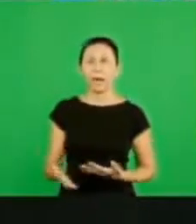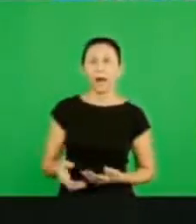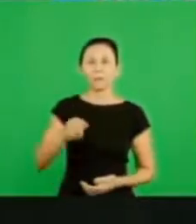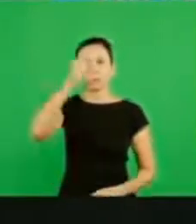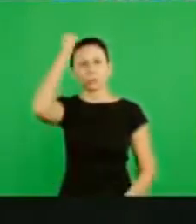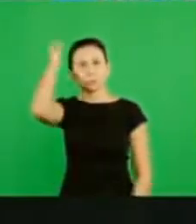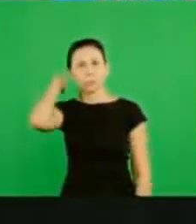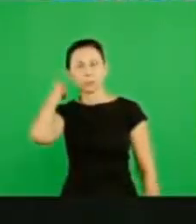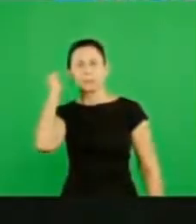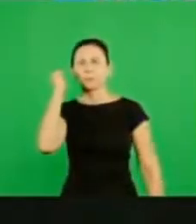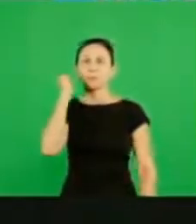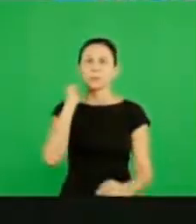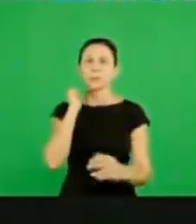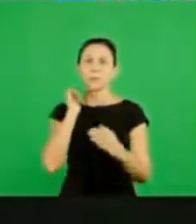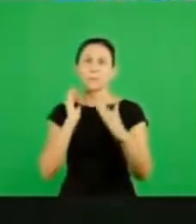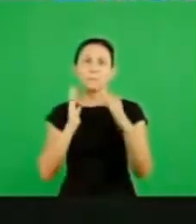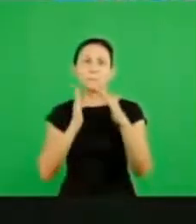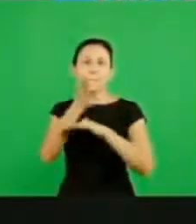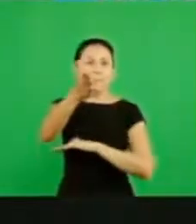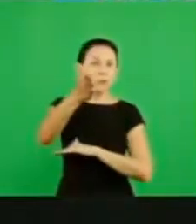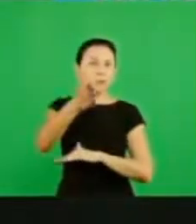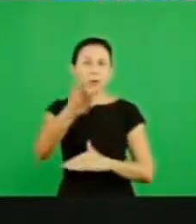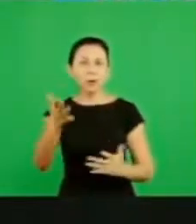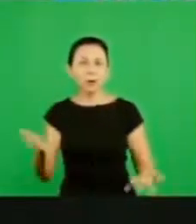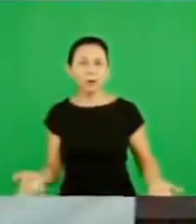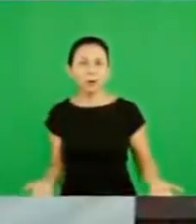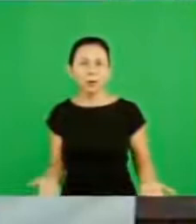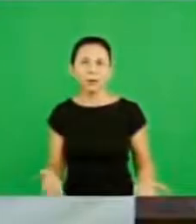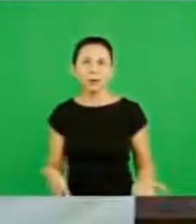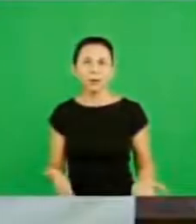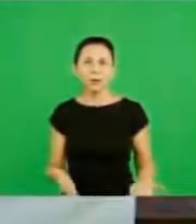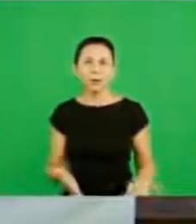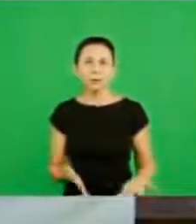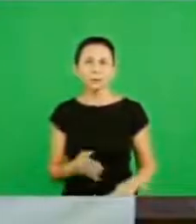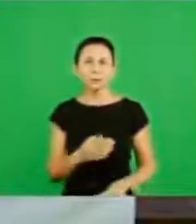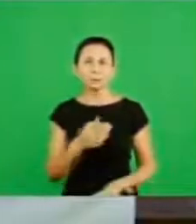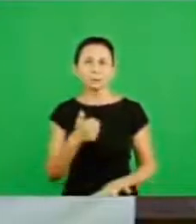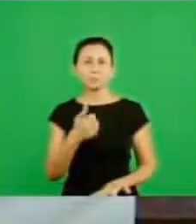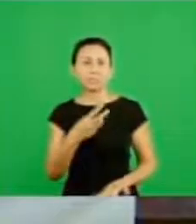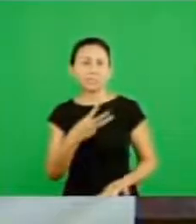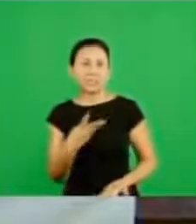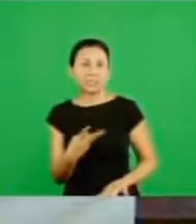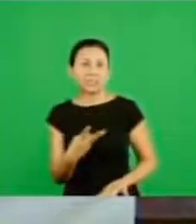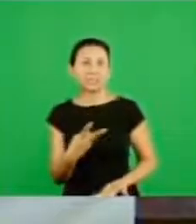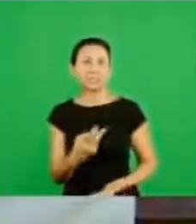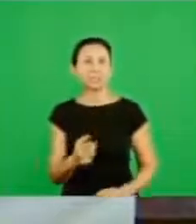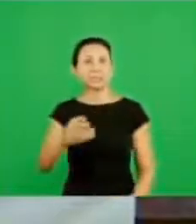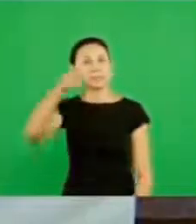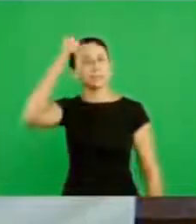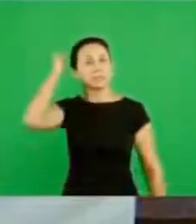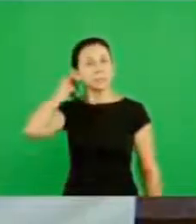that everyone has? Oh, so-and-so passed the SATs.